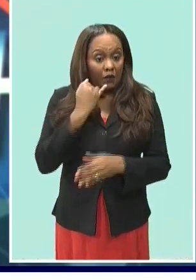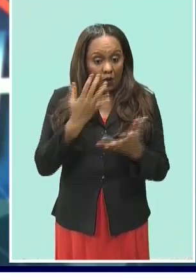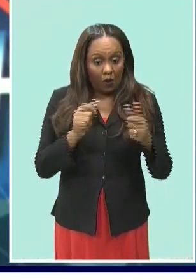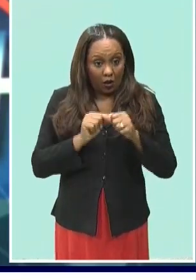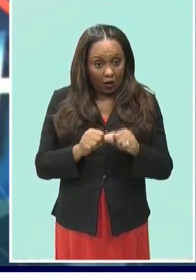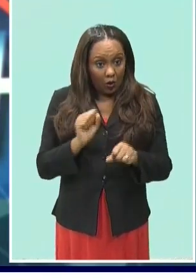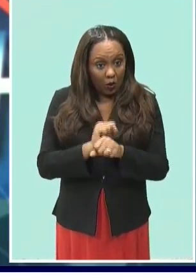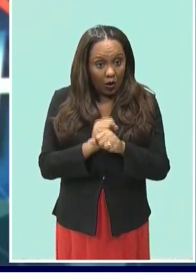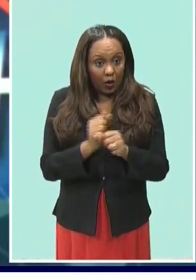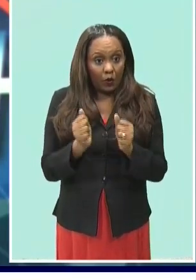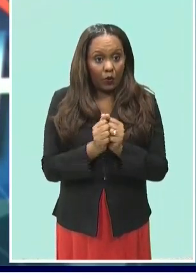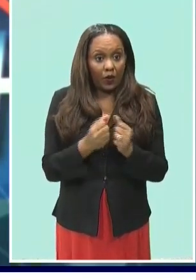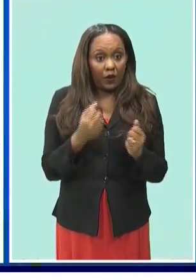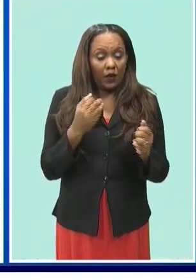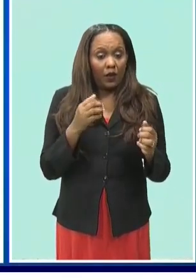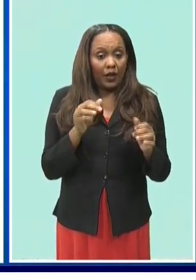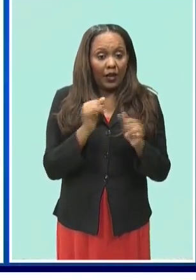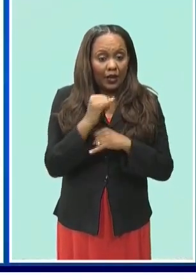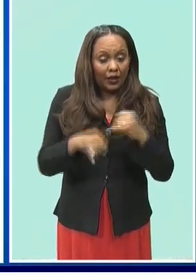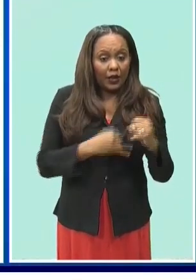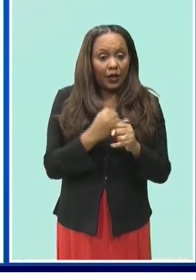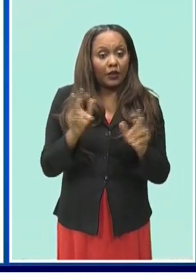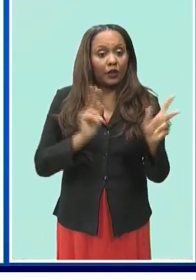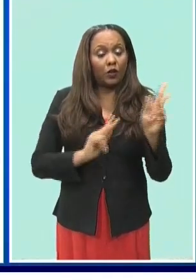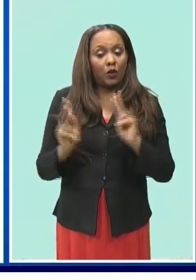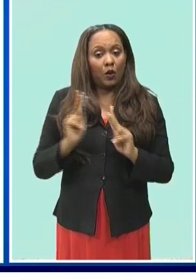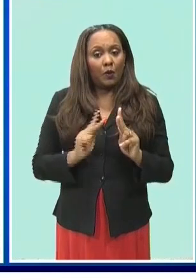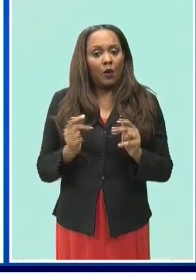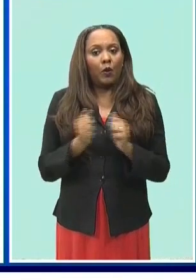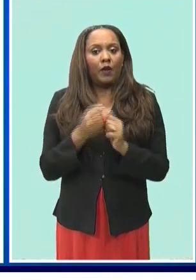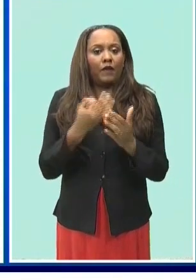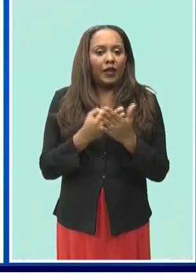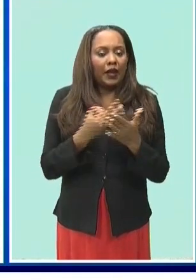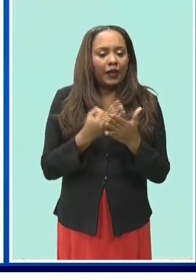areas. If you do not get